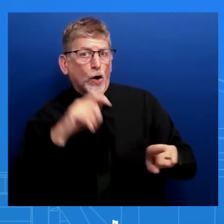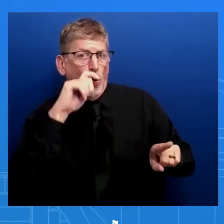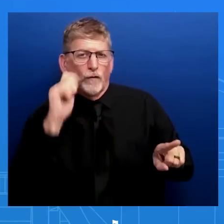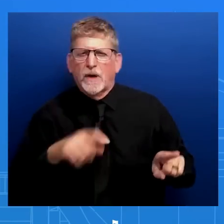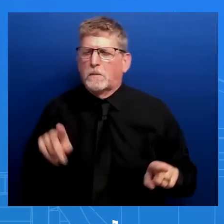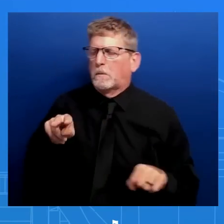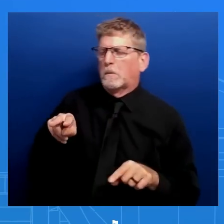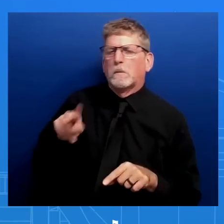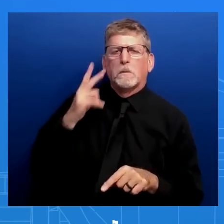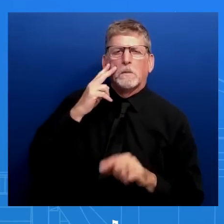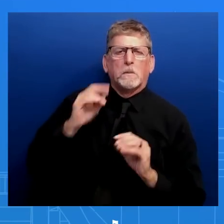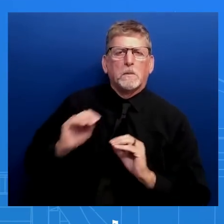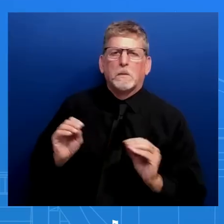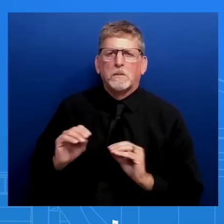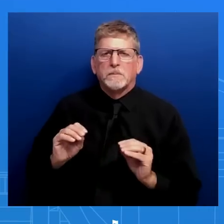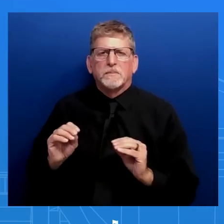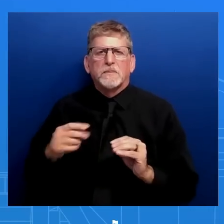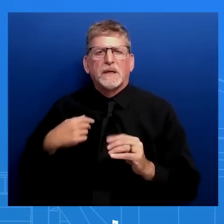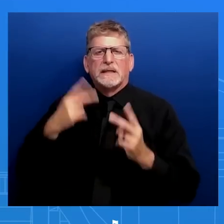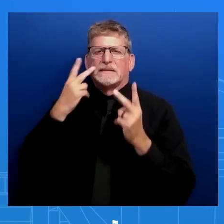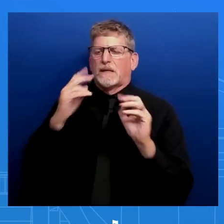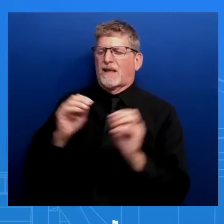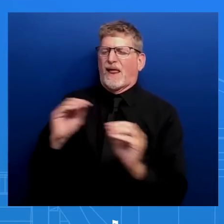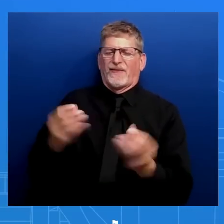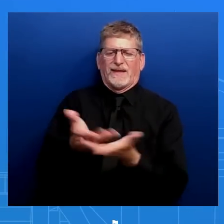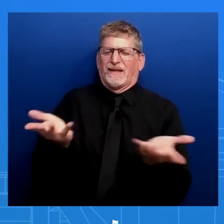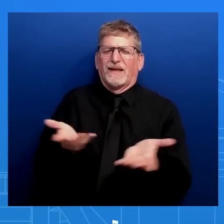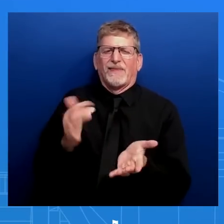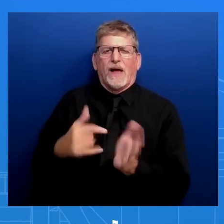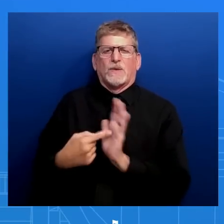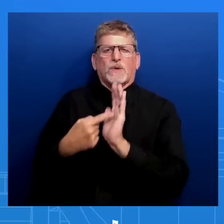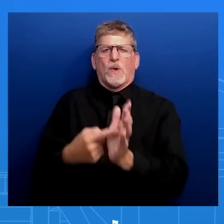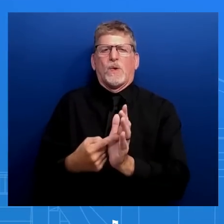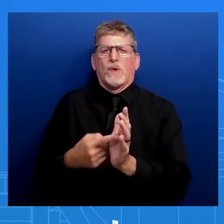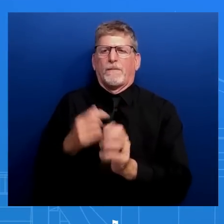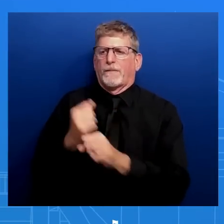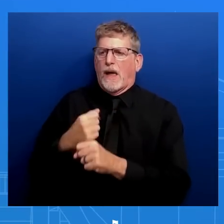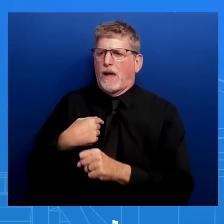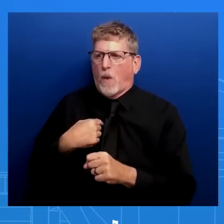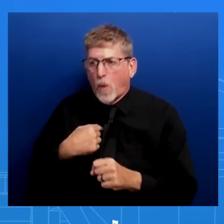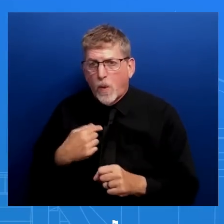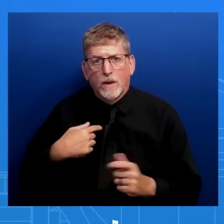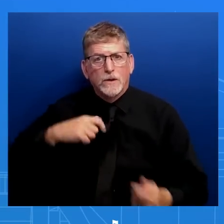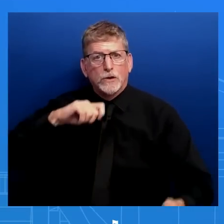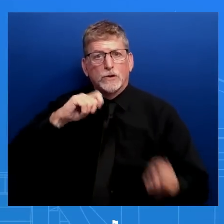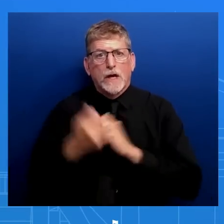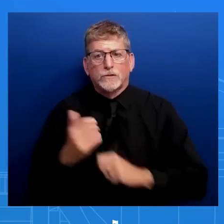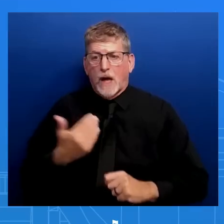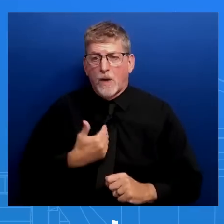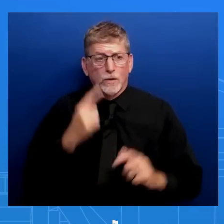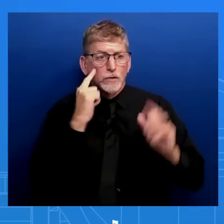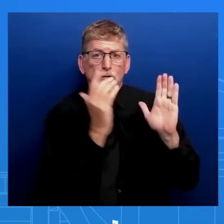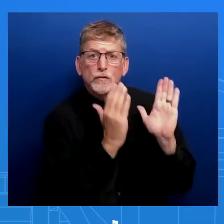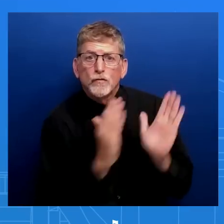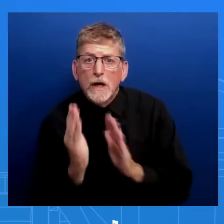nothing that would compel us to change our own strategic deterrent posture. But just given how the interactions went over the